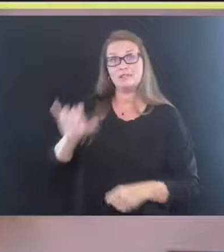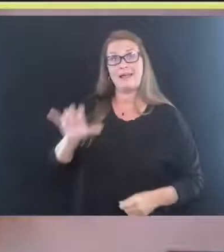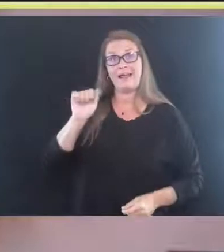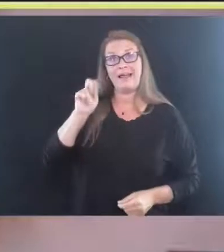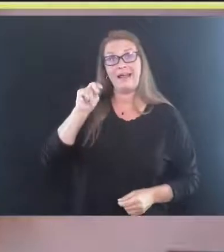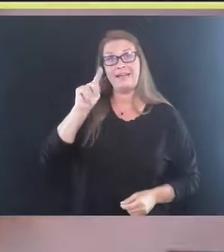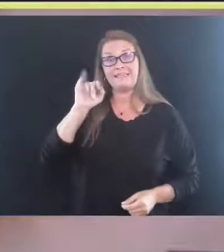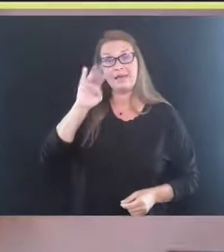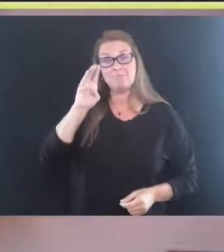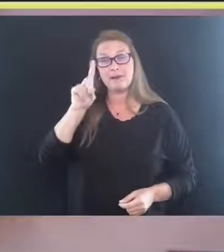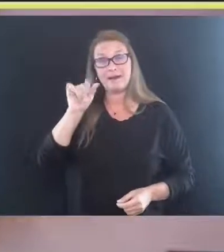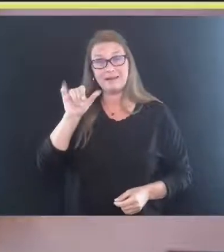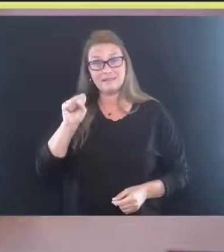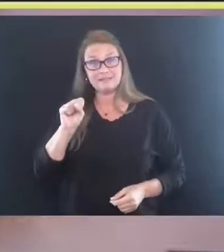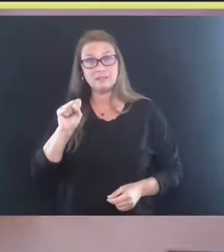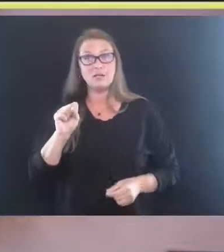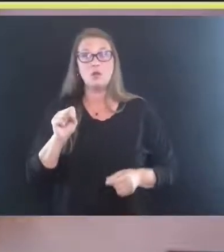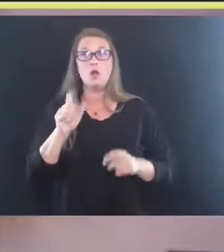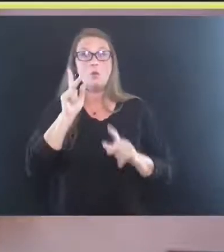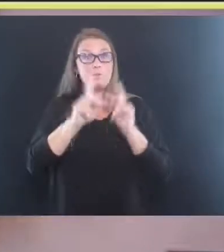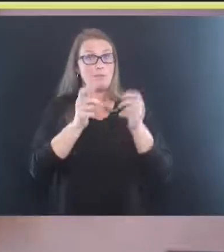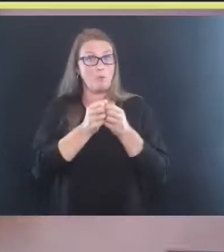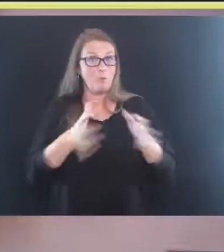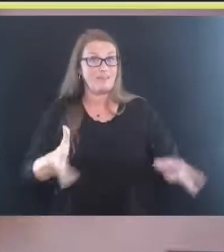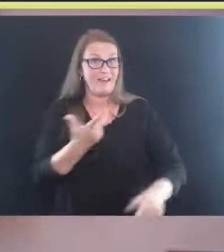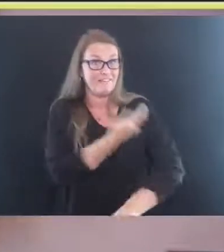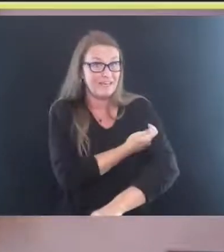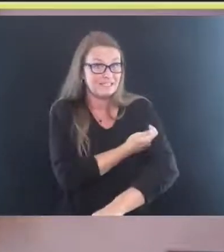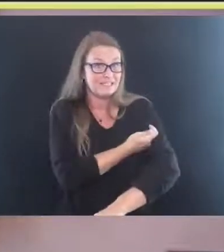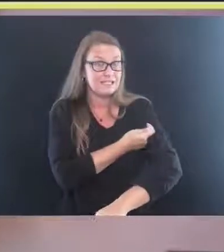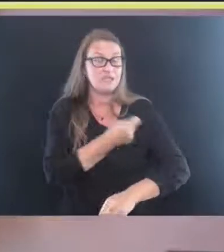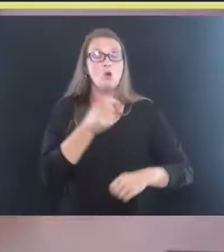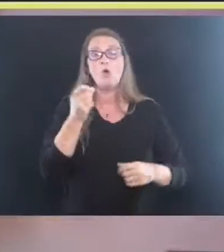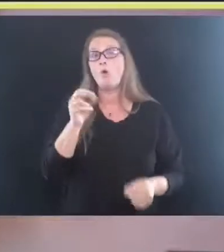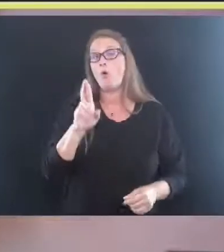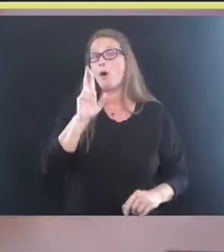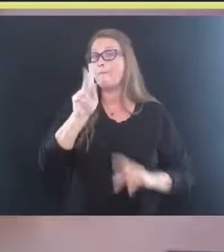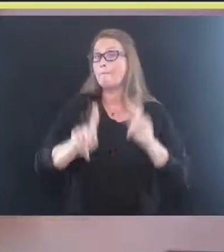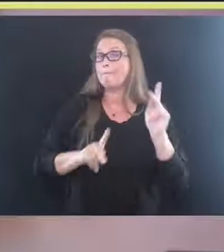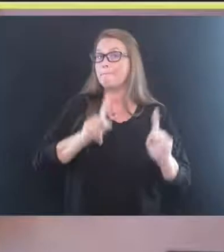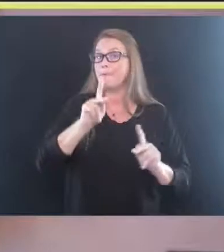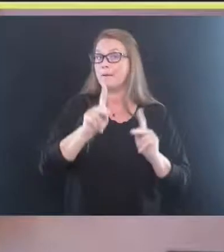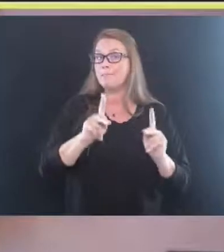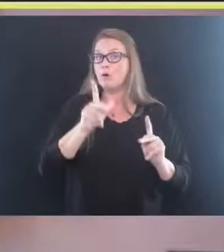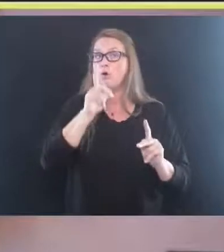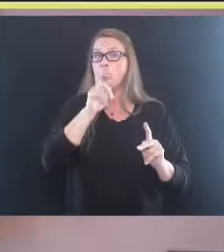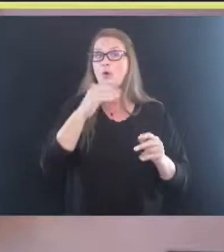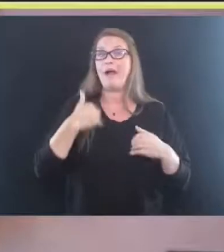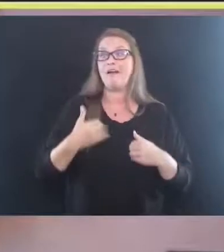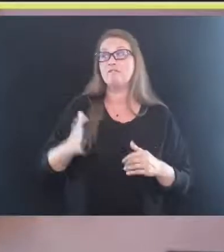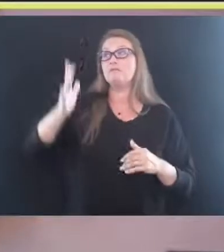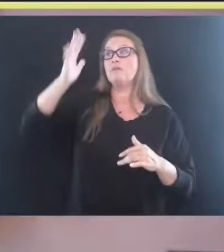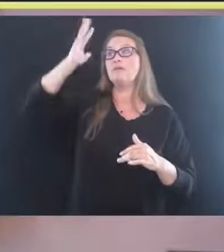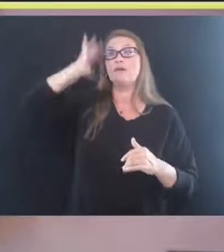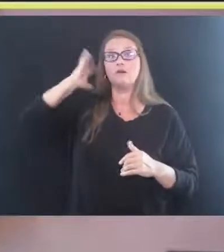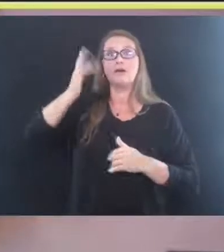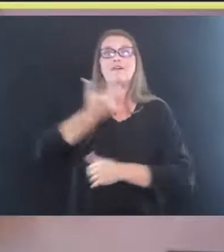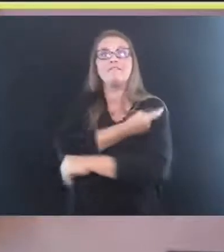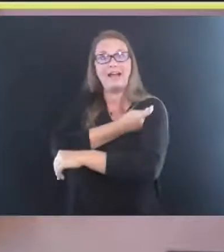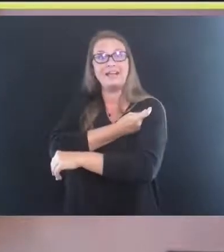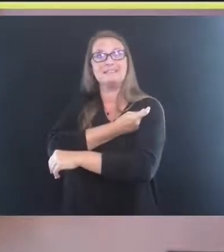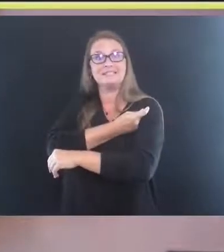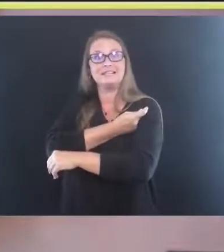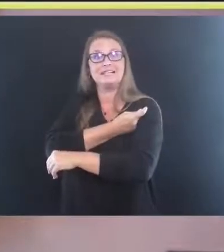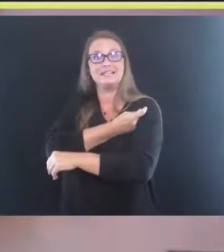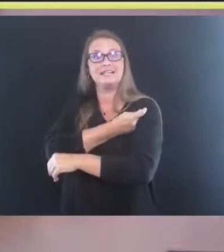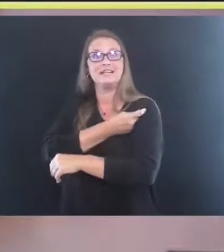generally in people that are either unvaccinated who get infected, or people that have been previously vaccinated a while back where